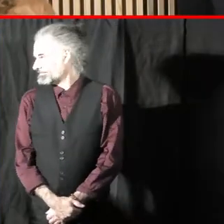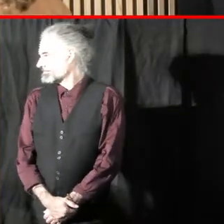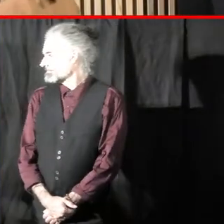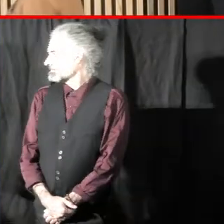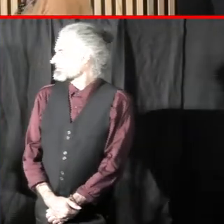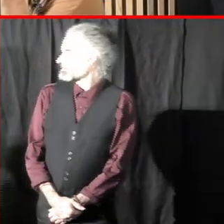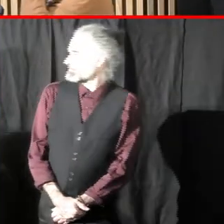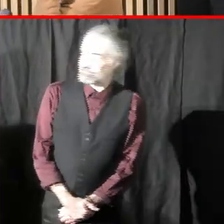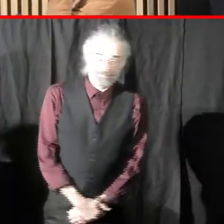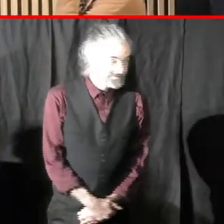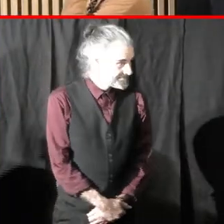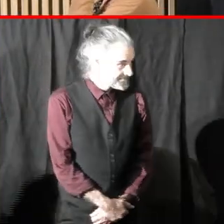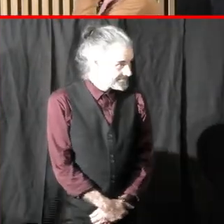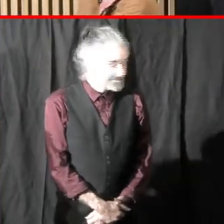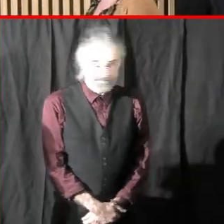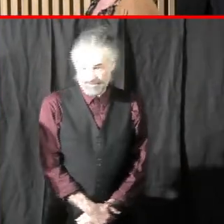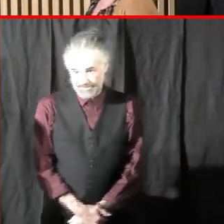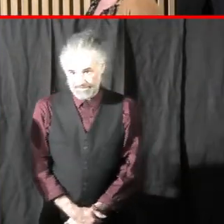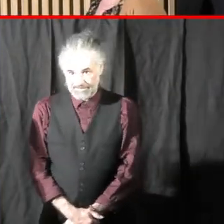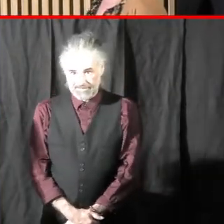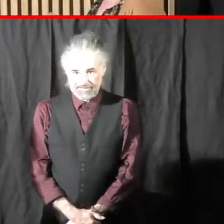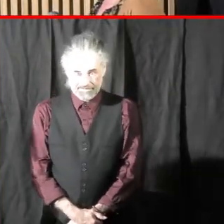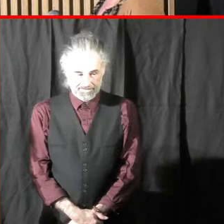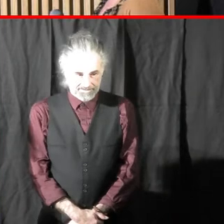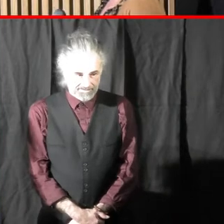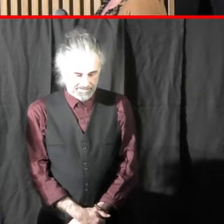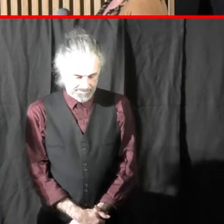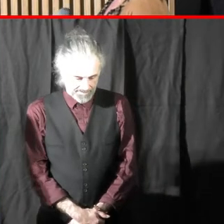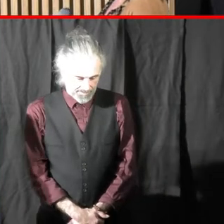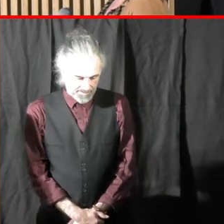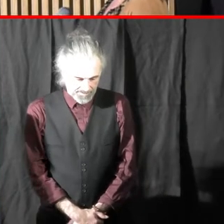watch this through with no stops. We're going to see what happens.